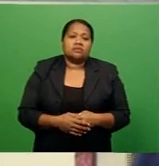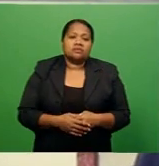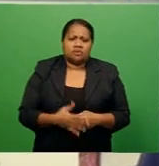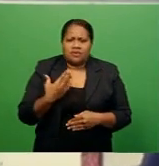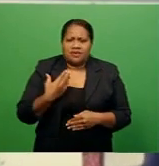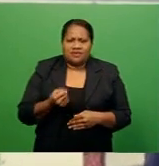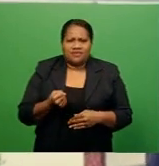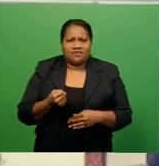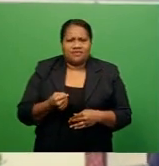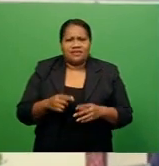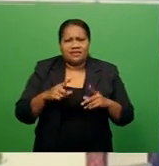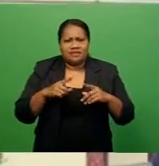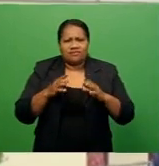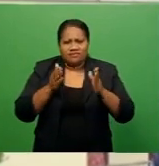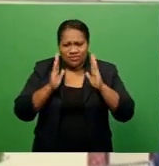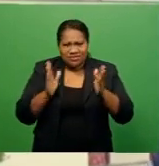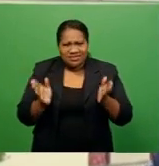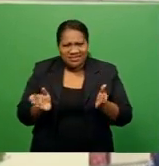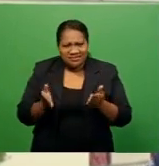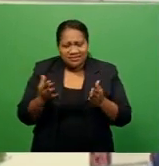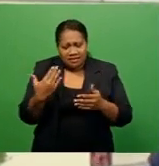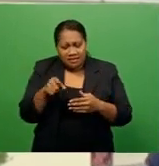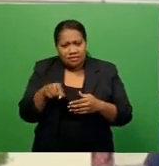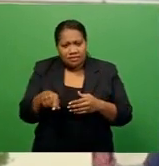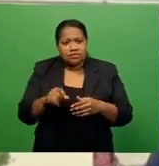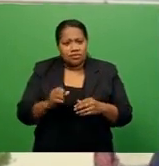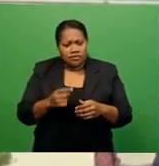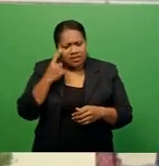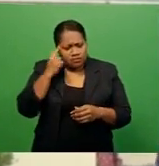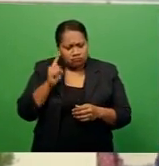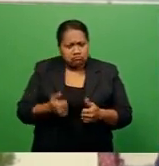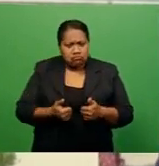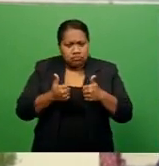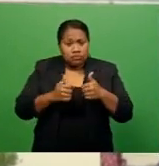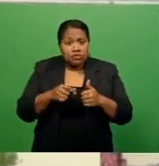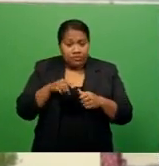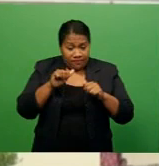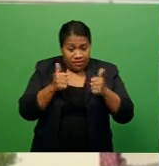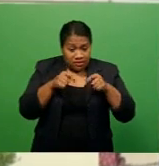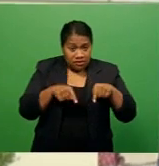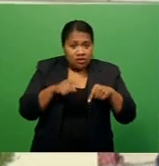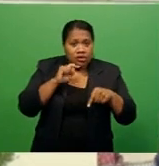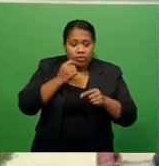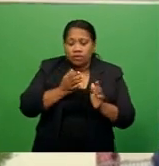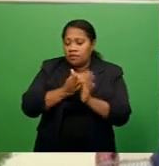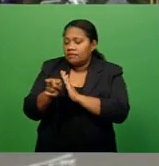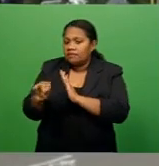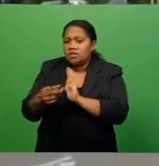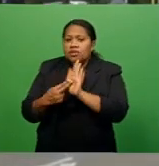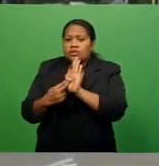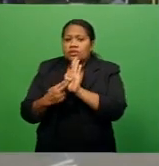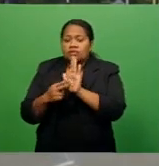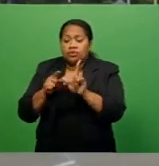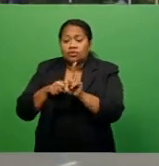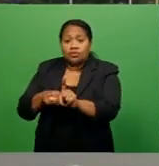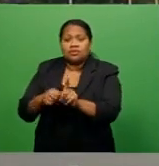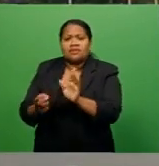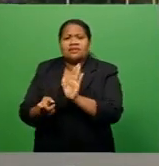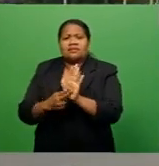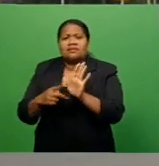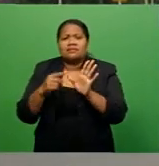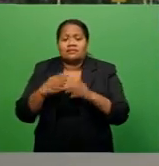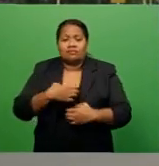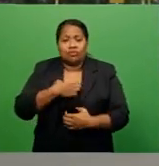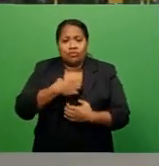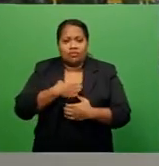I believe there will be good sense will prevail, and then now we'll have to look at the youths down at Nabua as well and discuss with them. When questioned on what may have